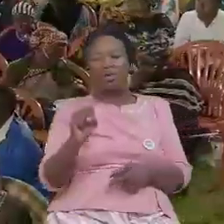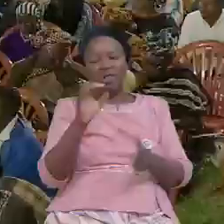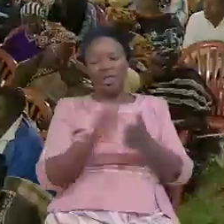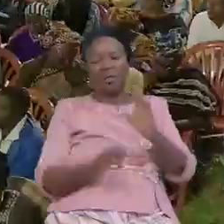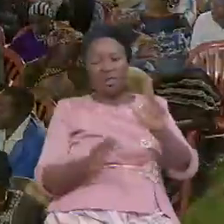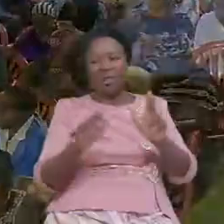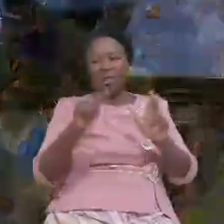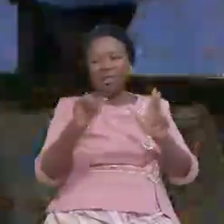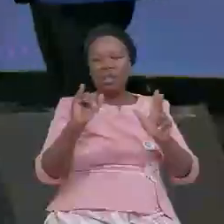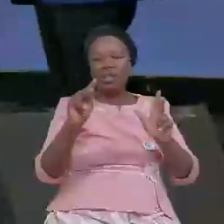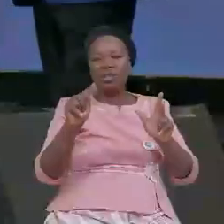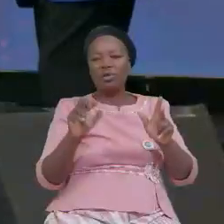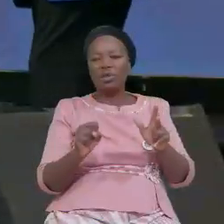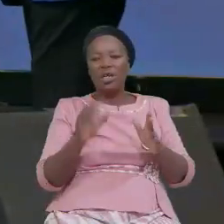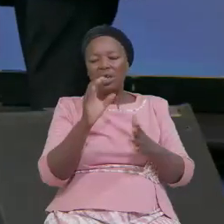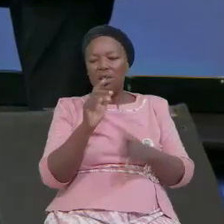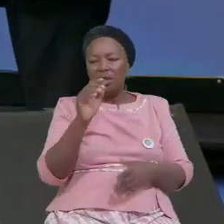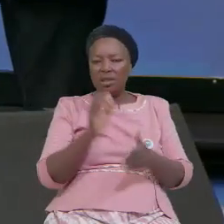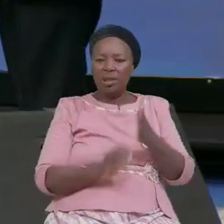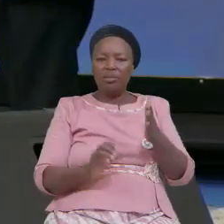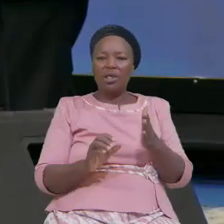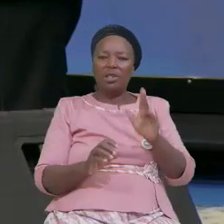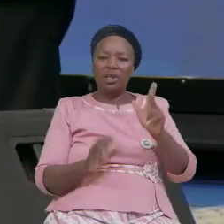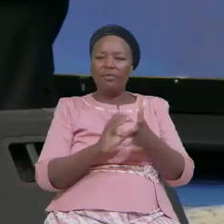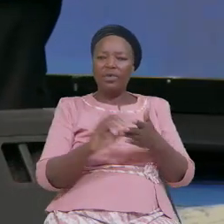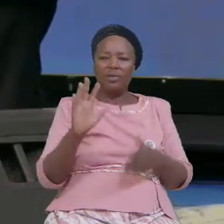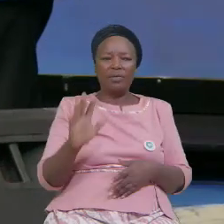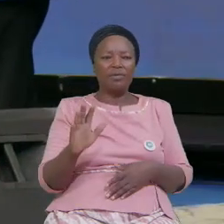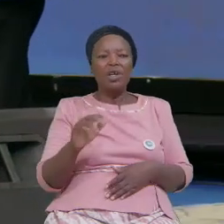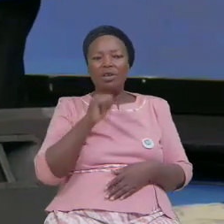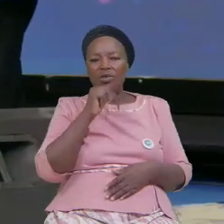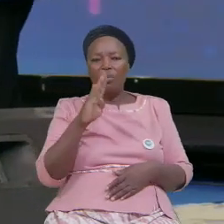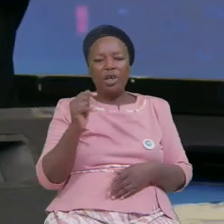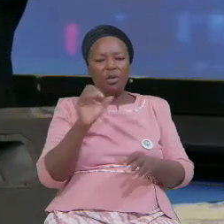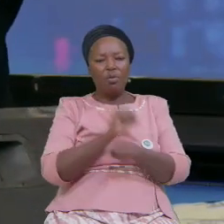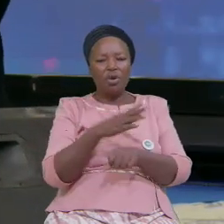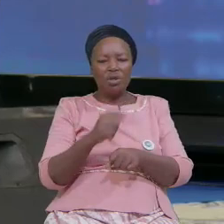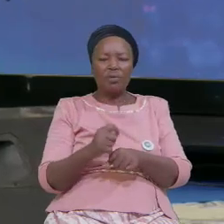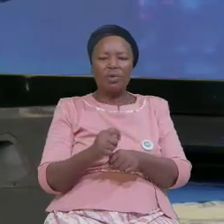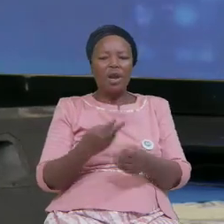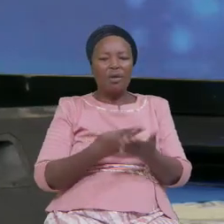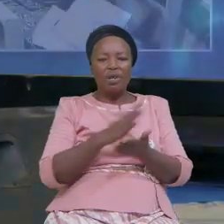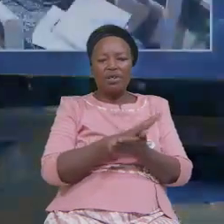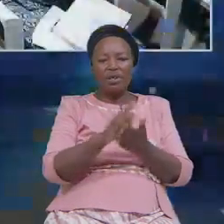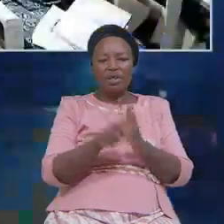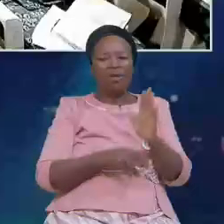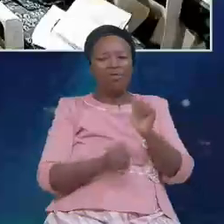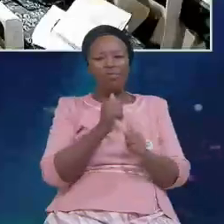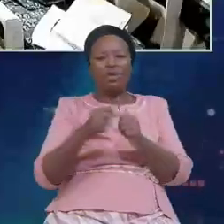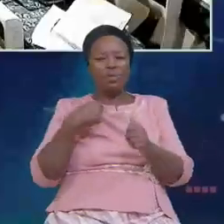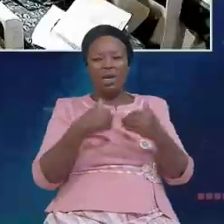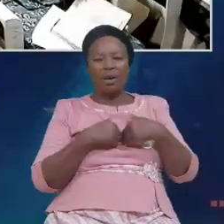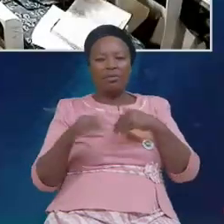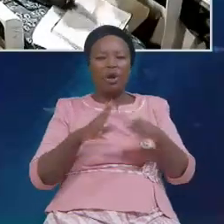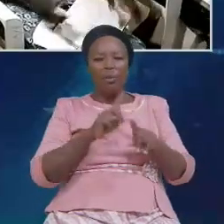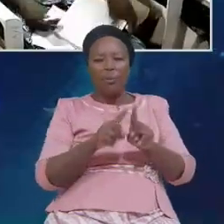from verse 5. In Titus chapter 3, verse 5, not by the works of righteousness which we have done, but